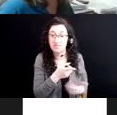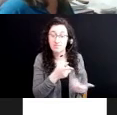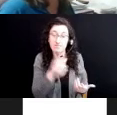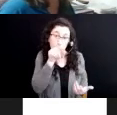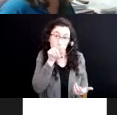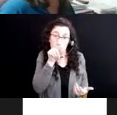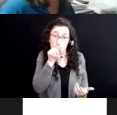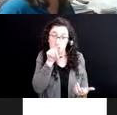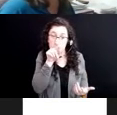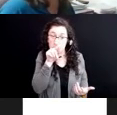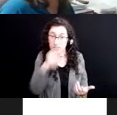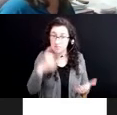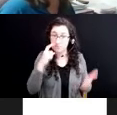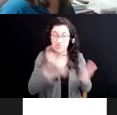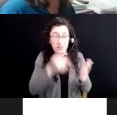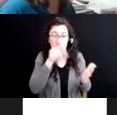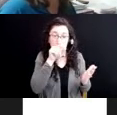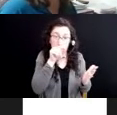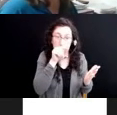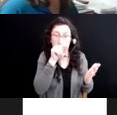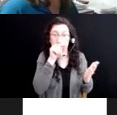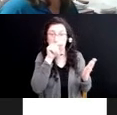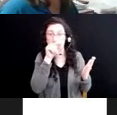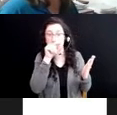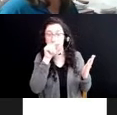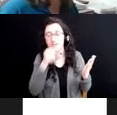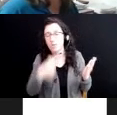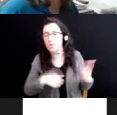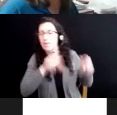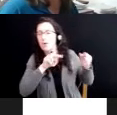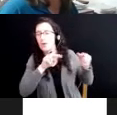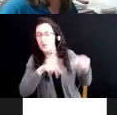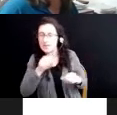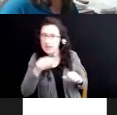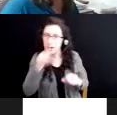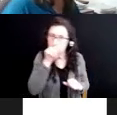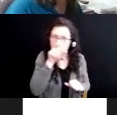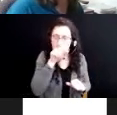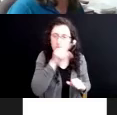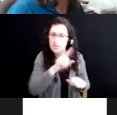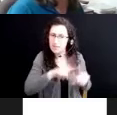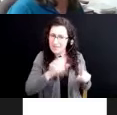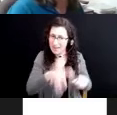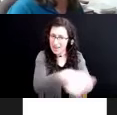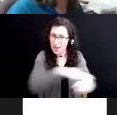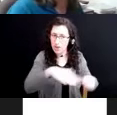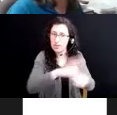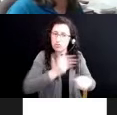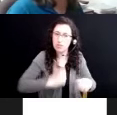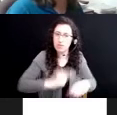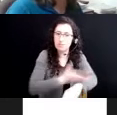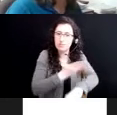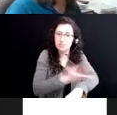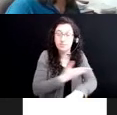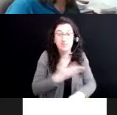birds. We've seen birds. There's monitoring going on, and but as this restoration site, you can see hasn't even been